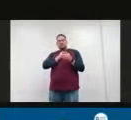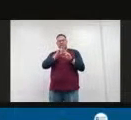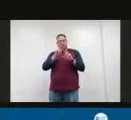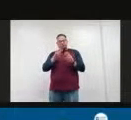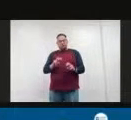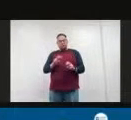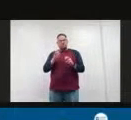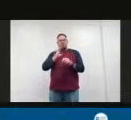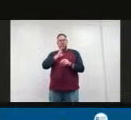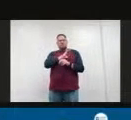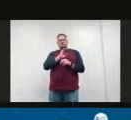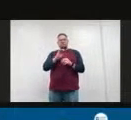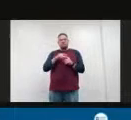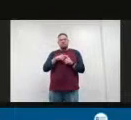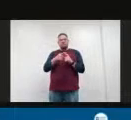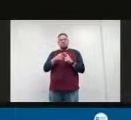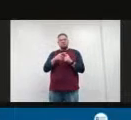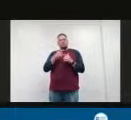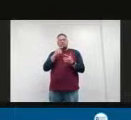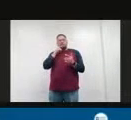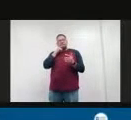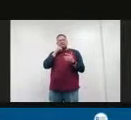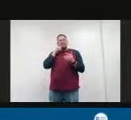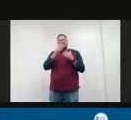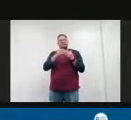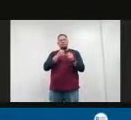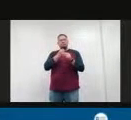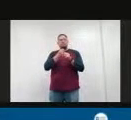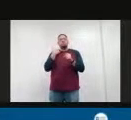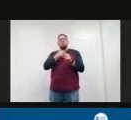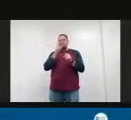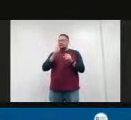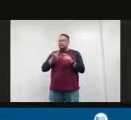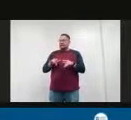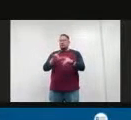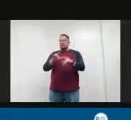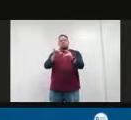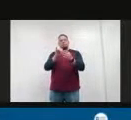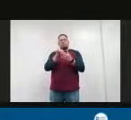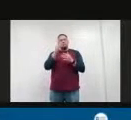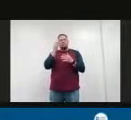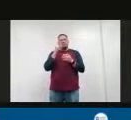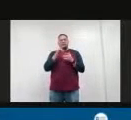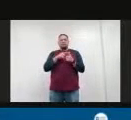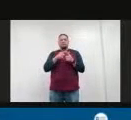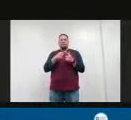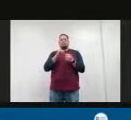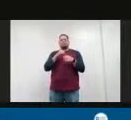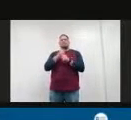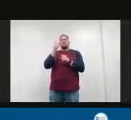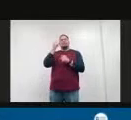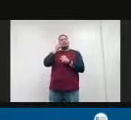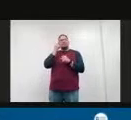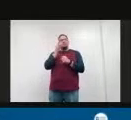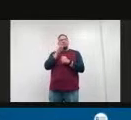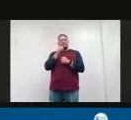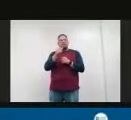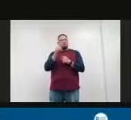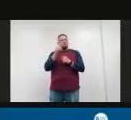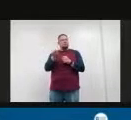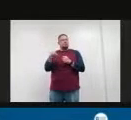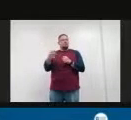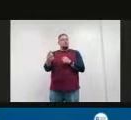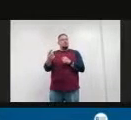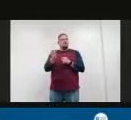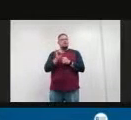And then towards the end of the year, of course, we need to catch up on that, because then it makes sense. Otherwise, it'll be